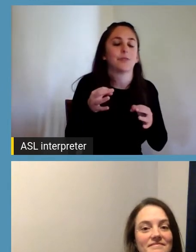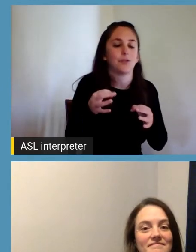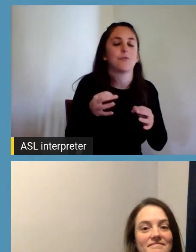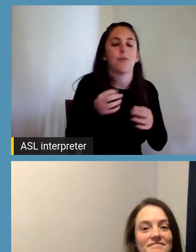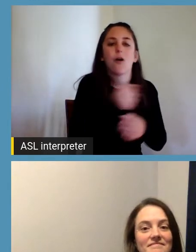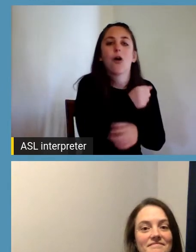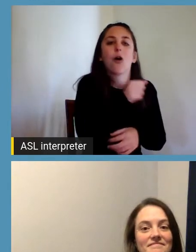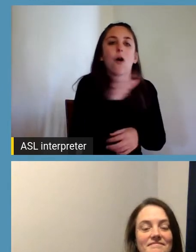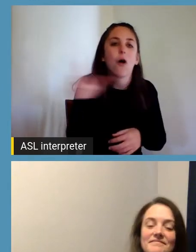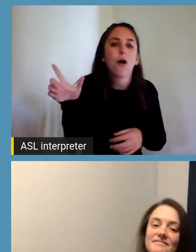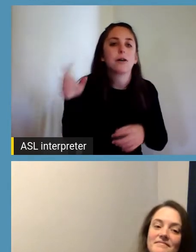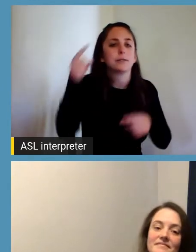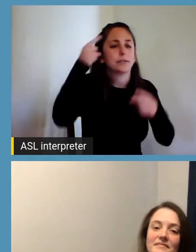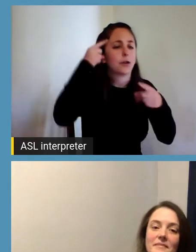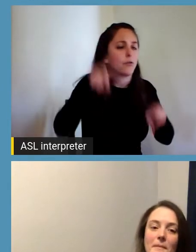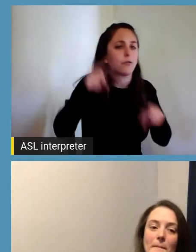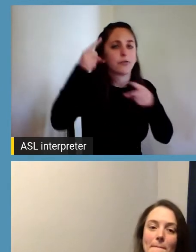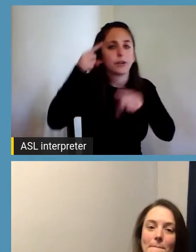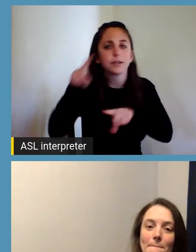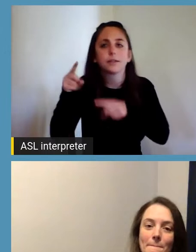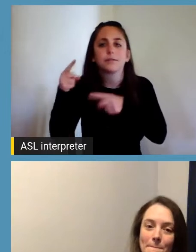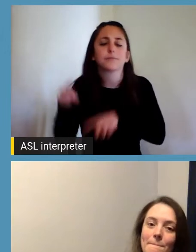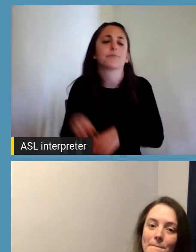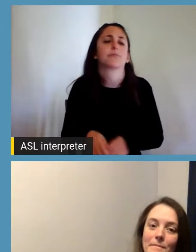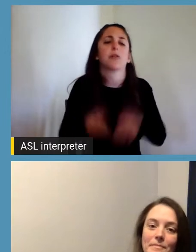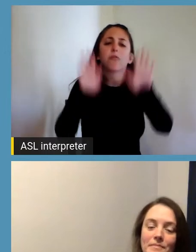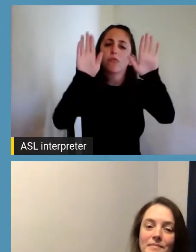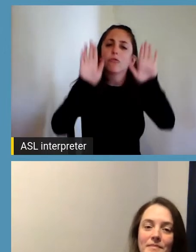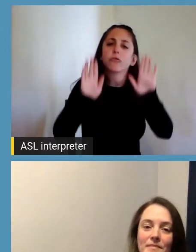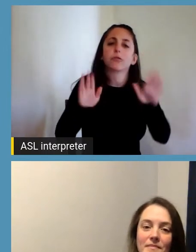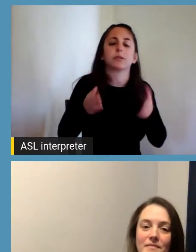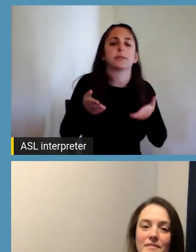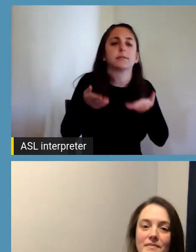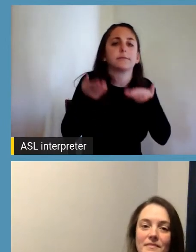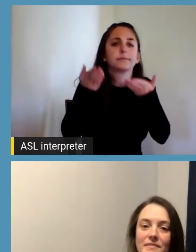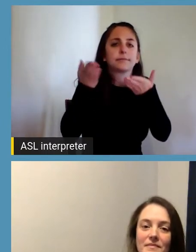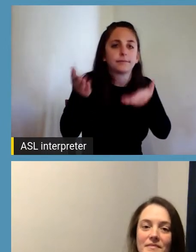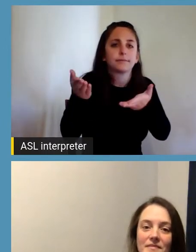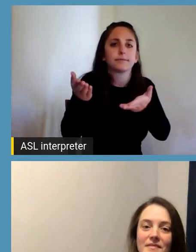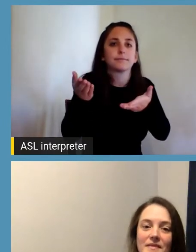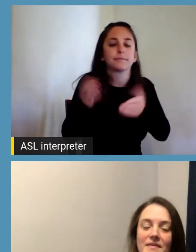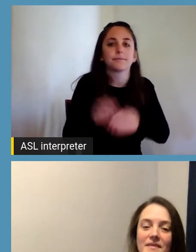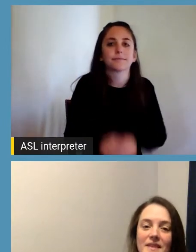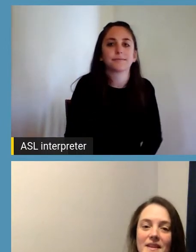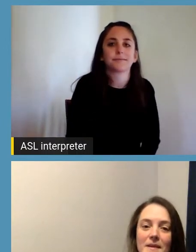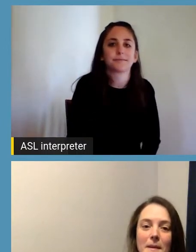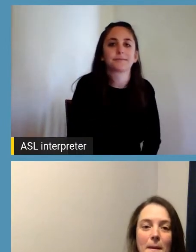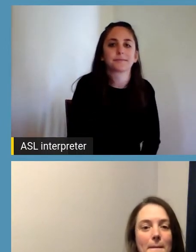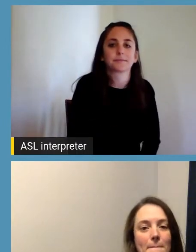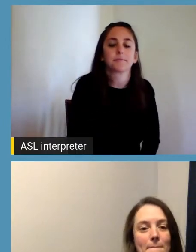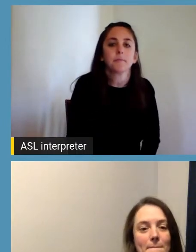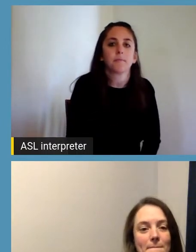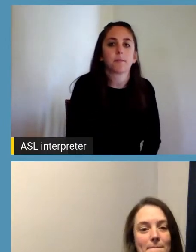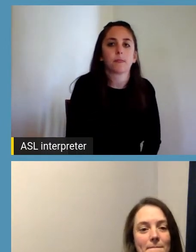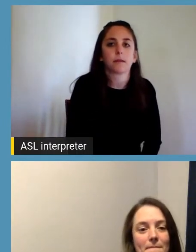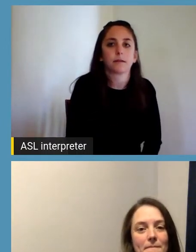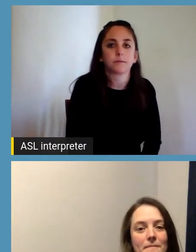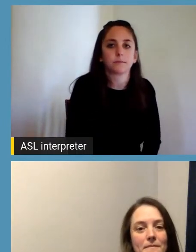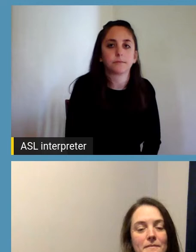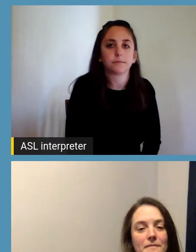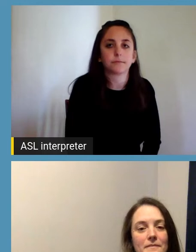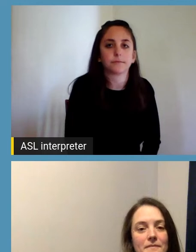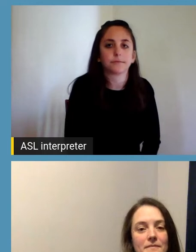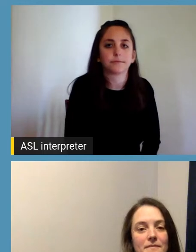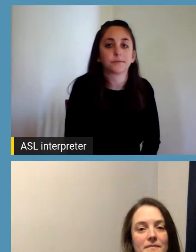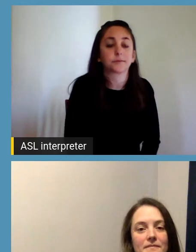Some great suggestions on how to be transparent and to be open about the data that you're receiving. Absolutely. So another